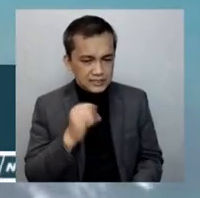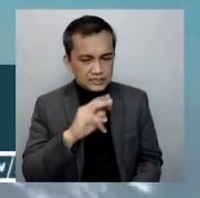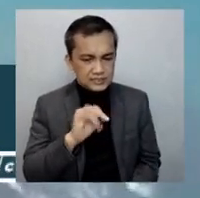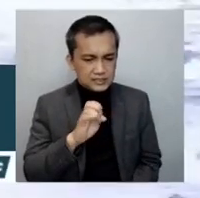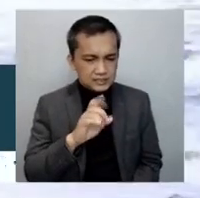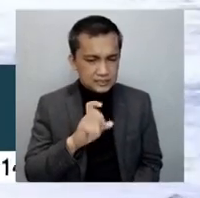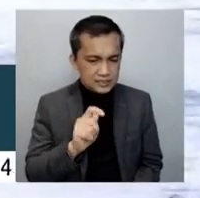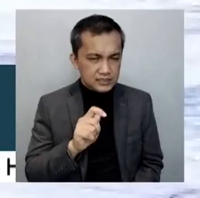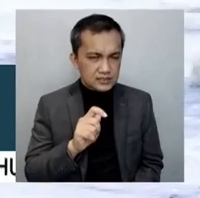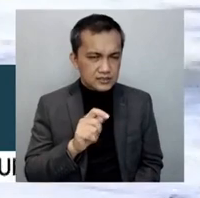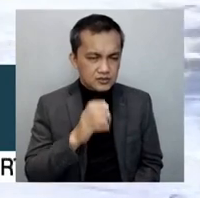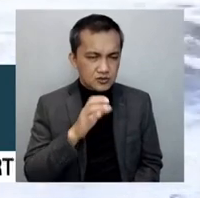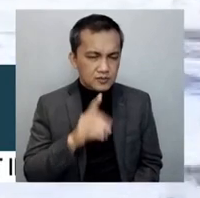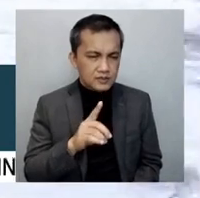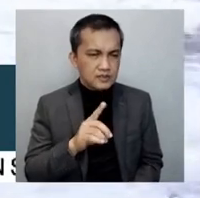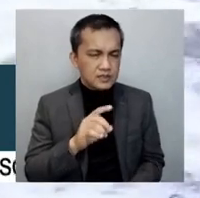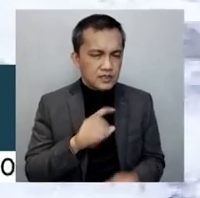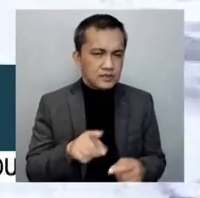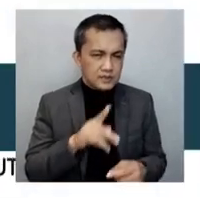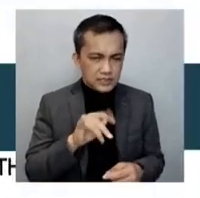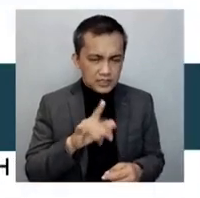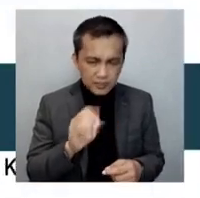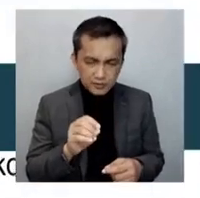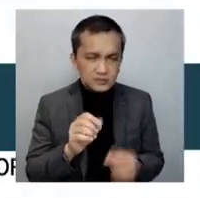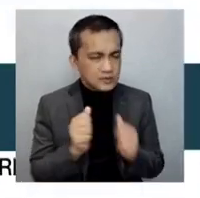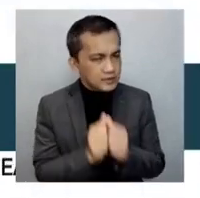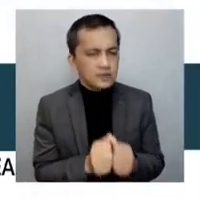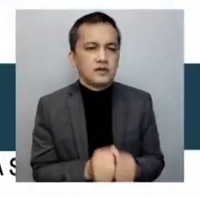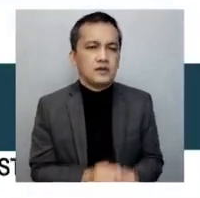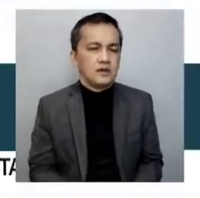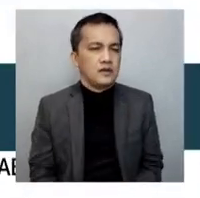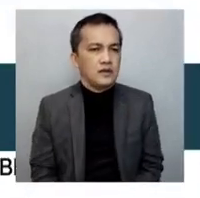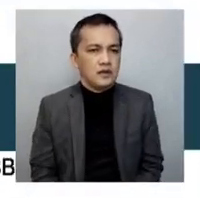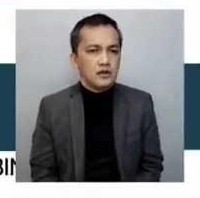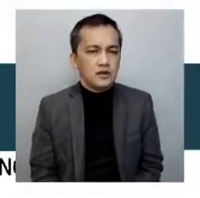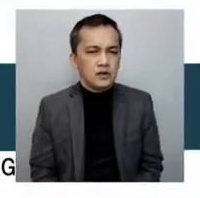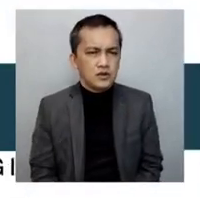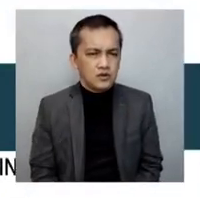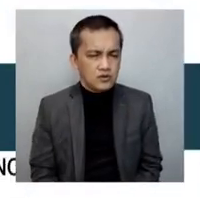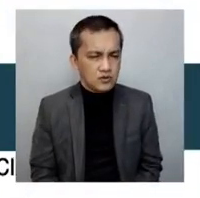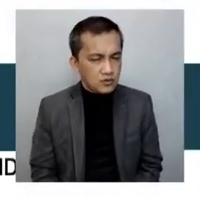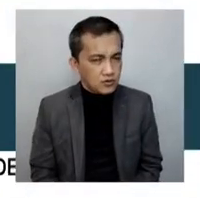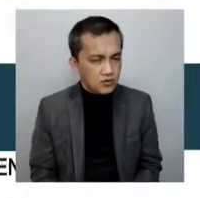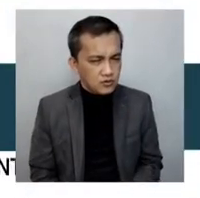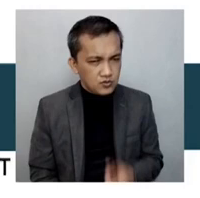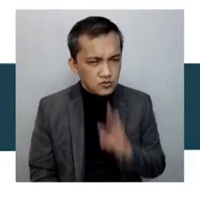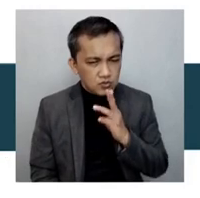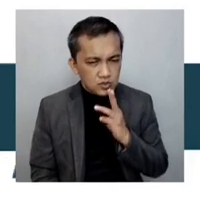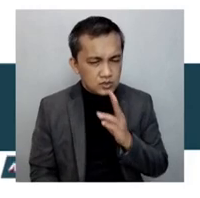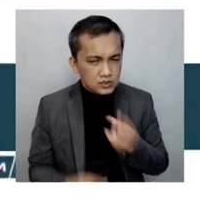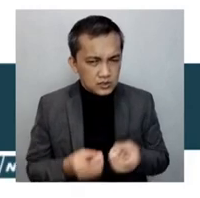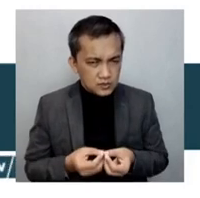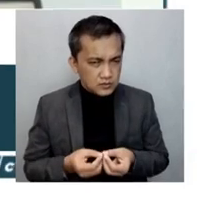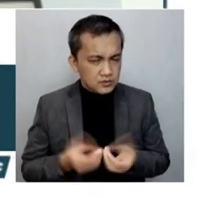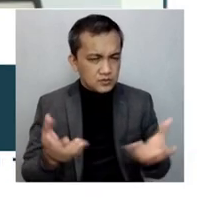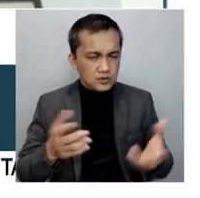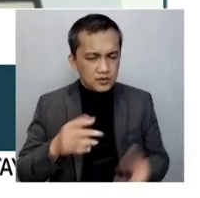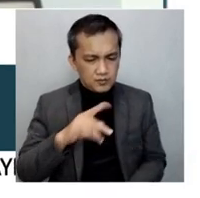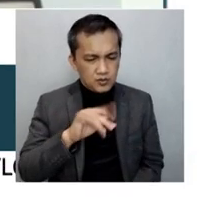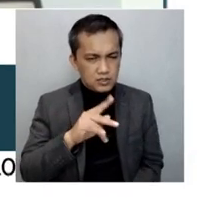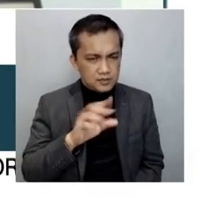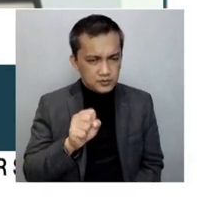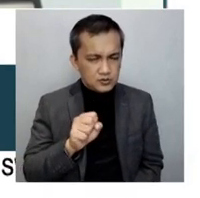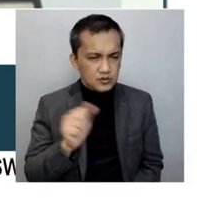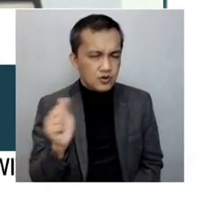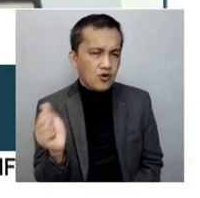by the governor and the PDRRMO. Water that is distributed to Polenios, all